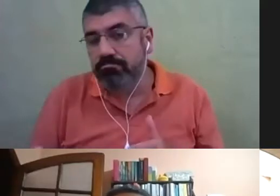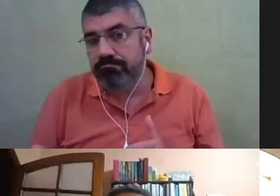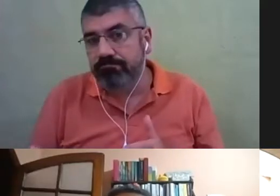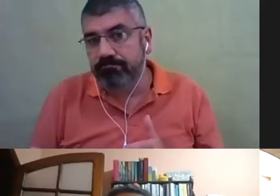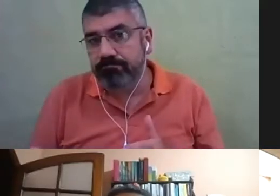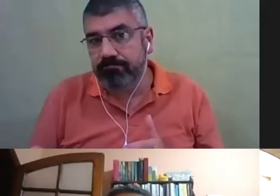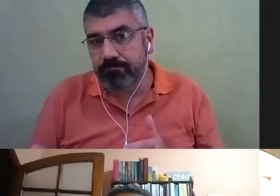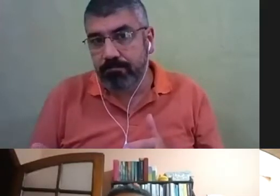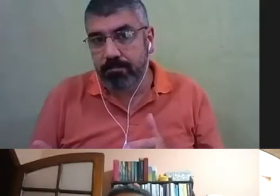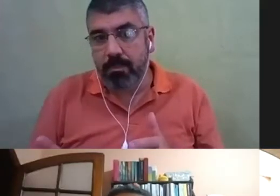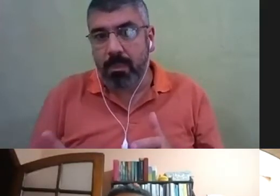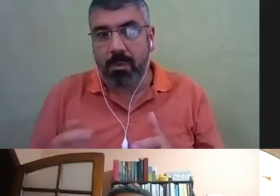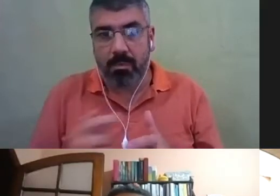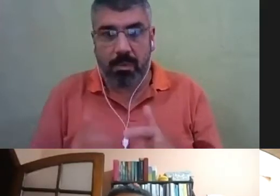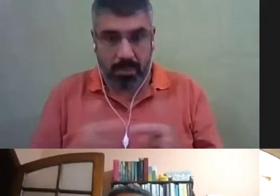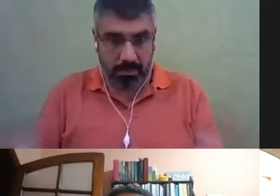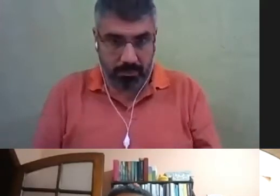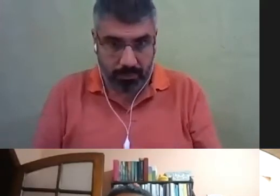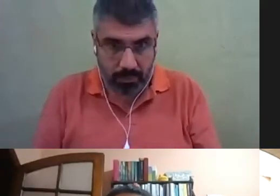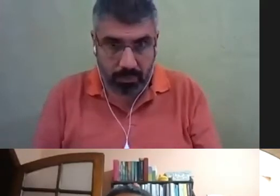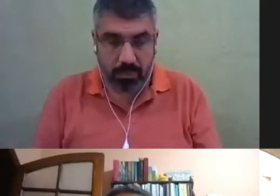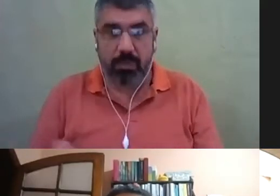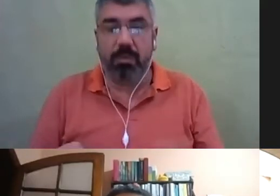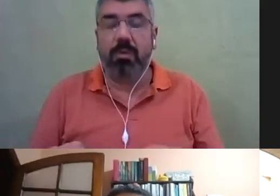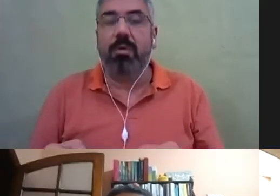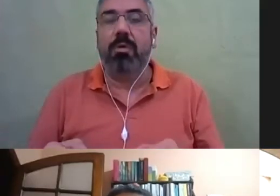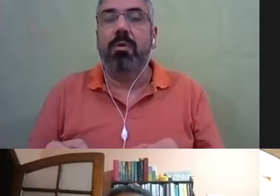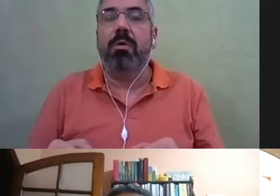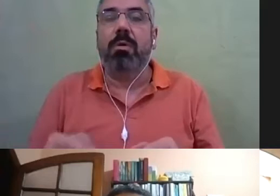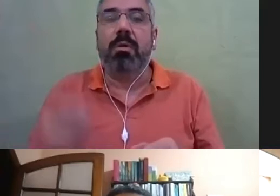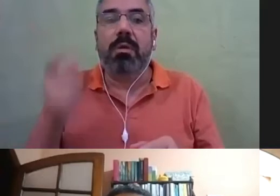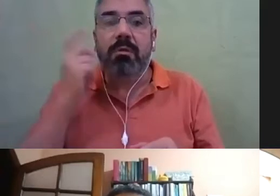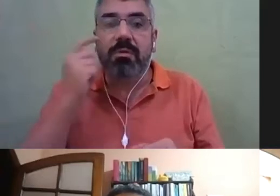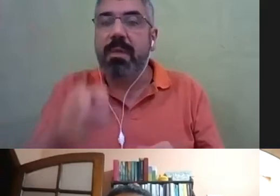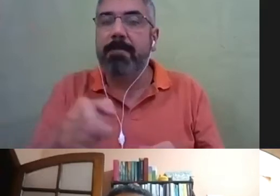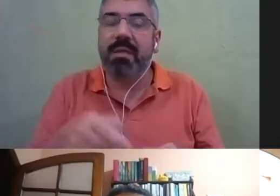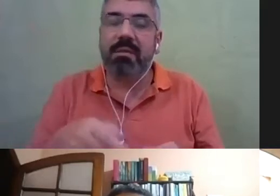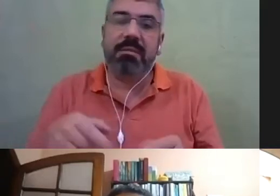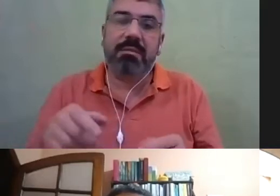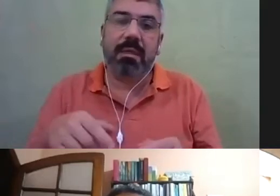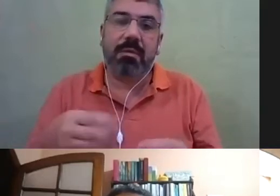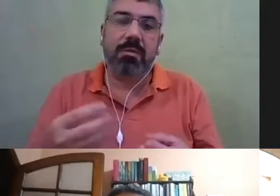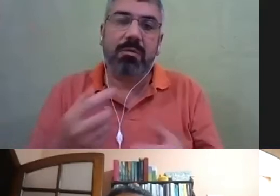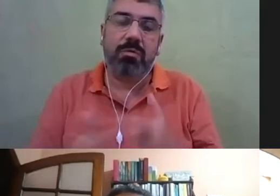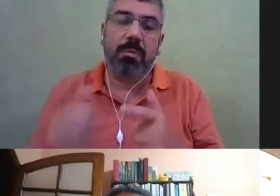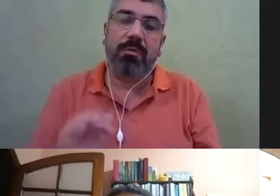impact in the present, how would we consider the future then? How would we